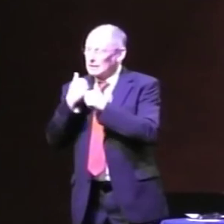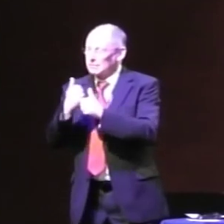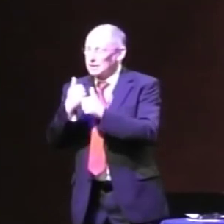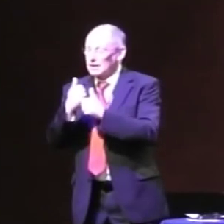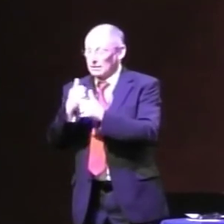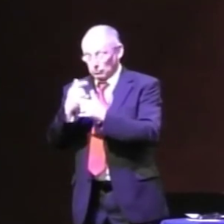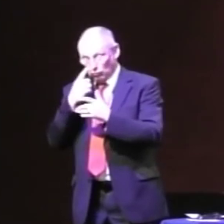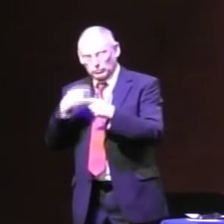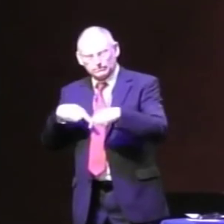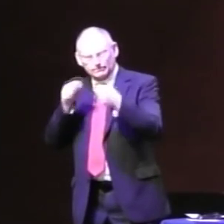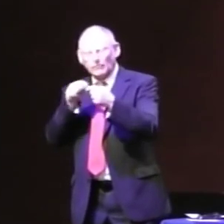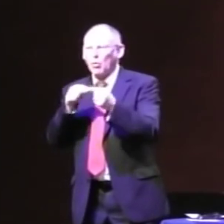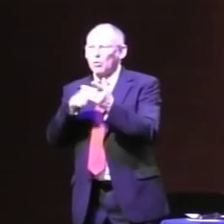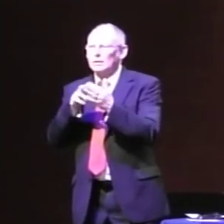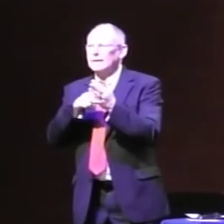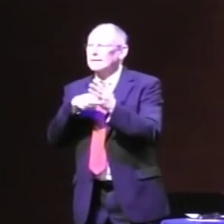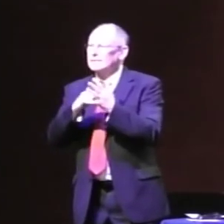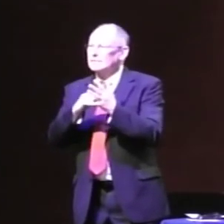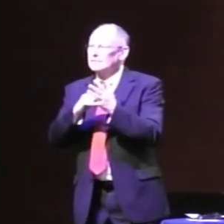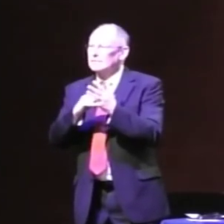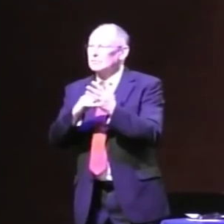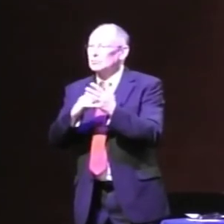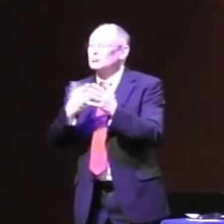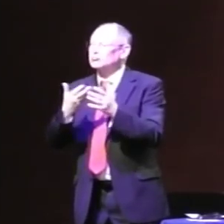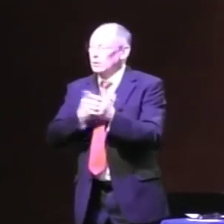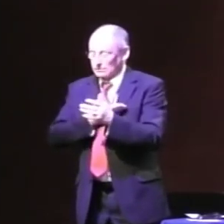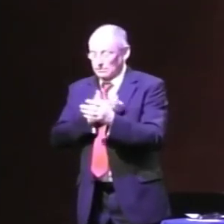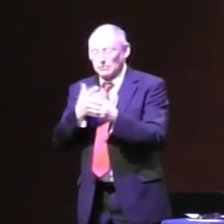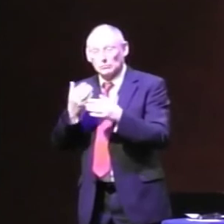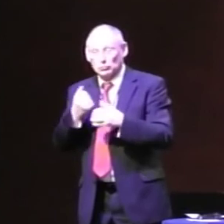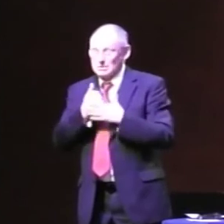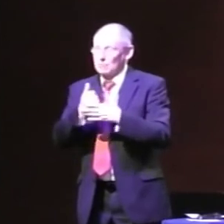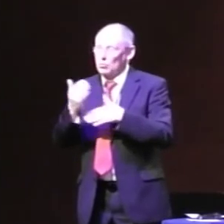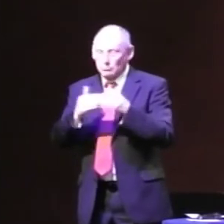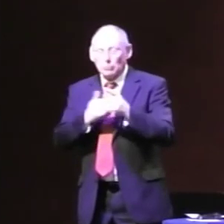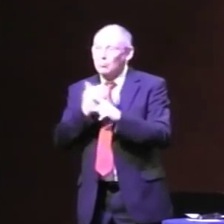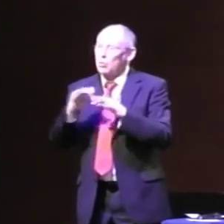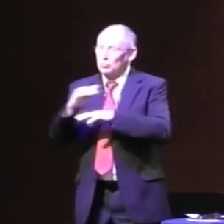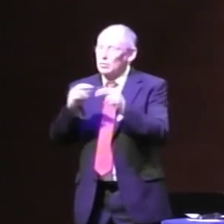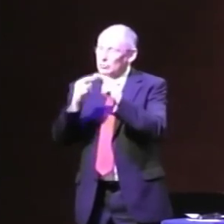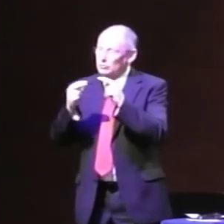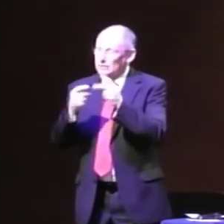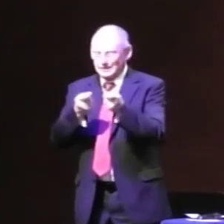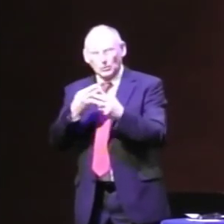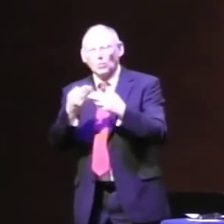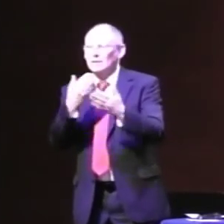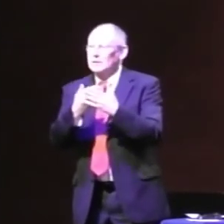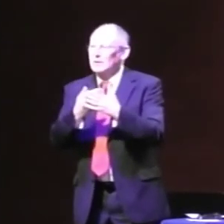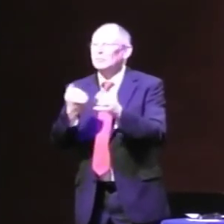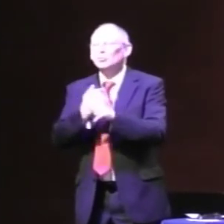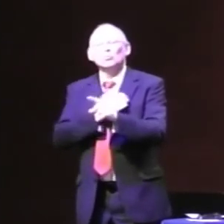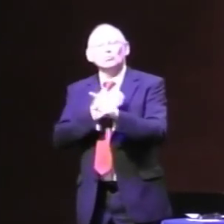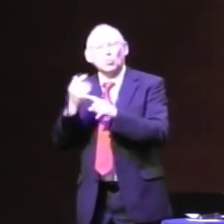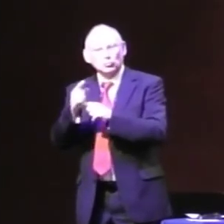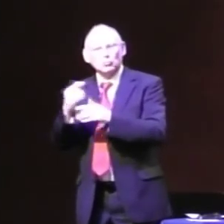for tenants' rights. We support this motion to build more social housing to deal with demand, but get more done to protect